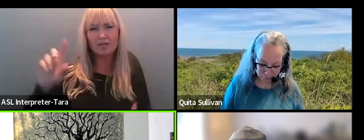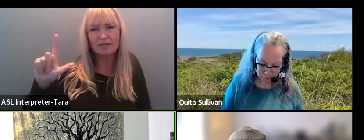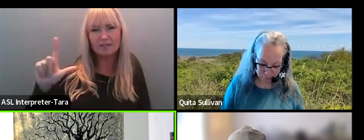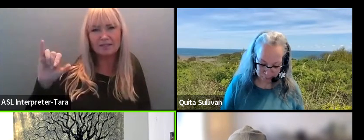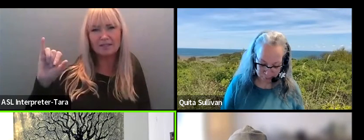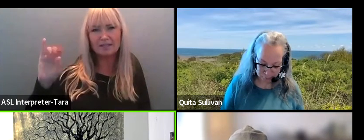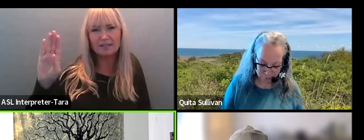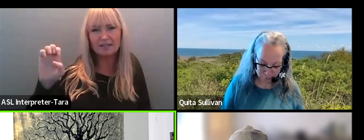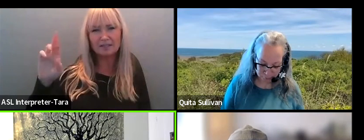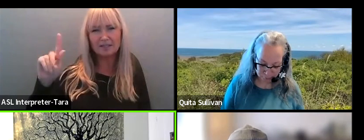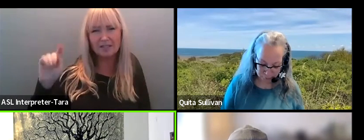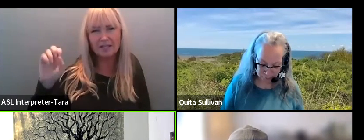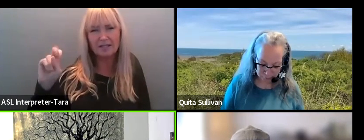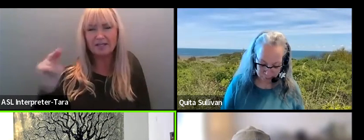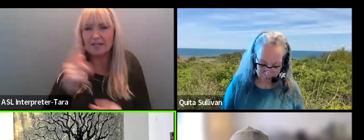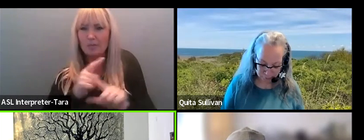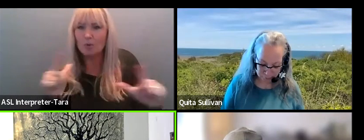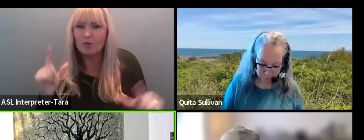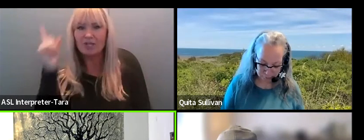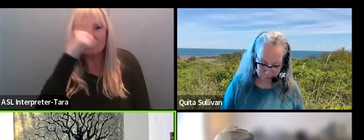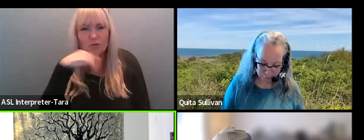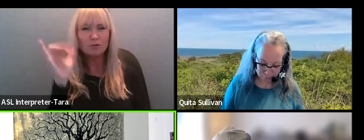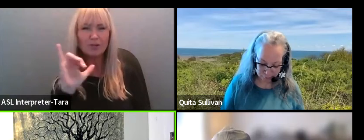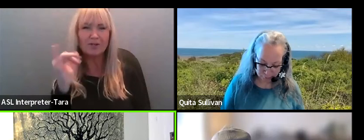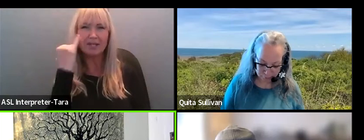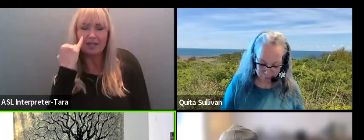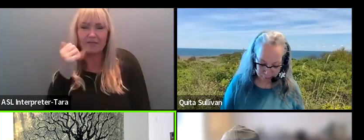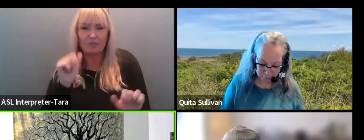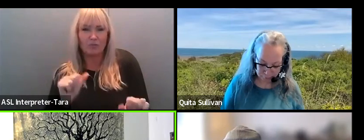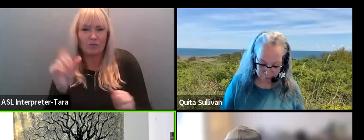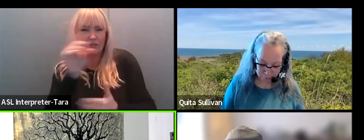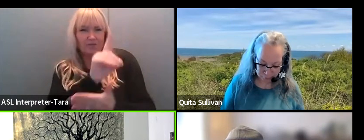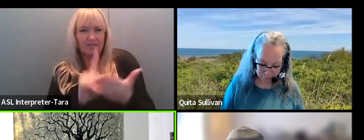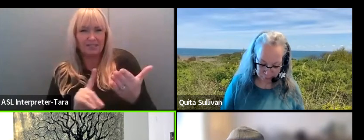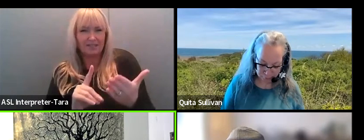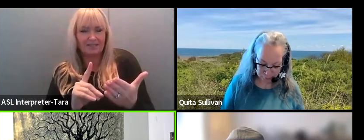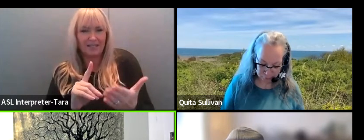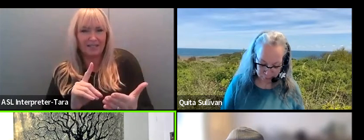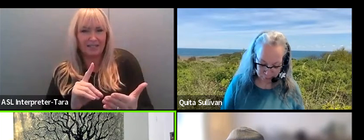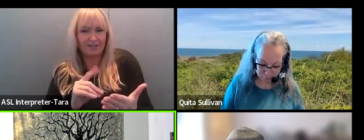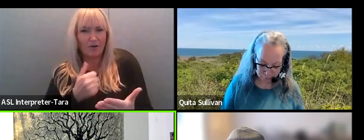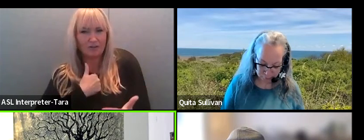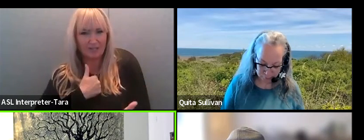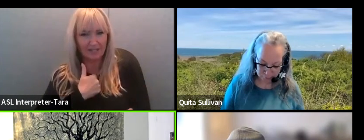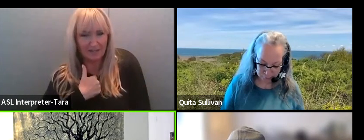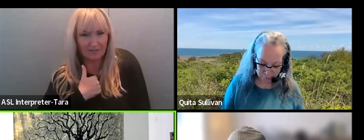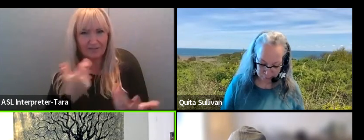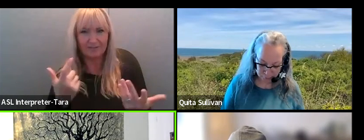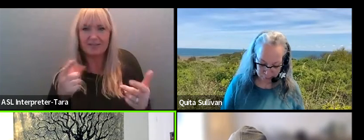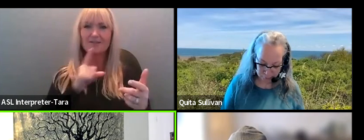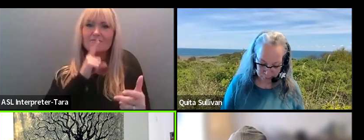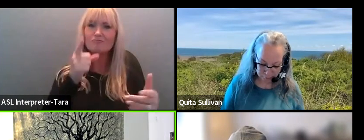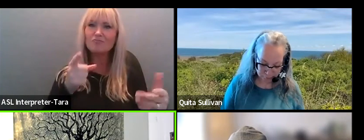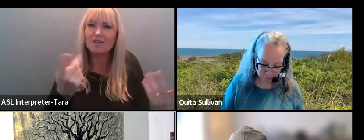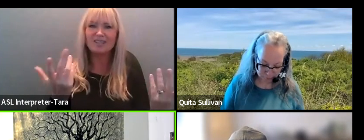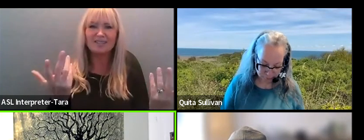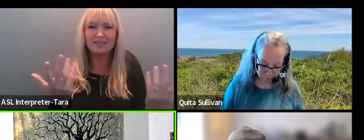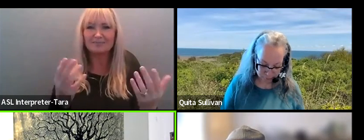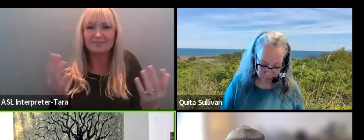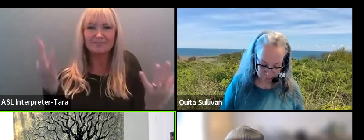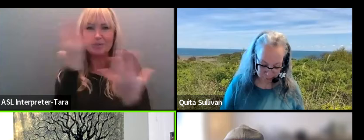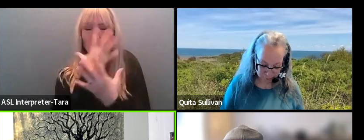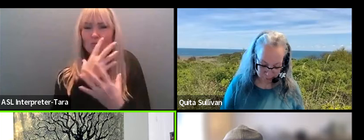look like if we could design it ourselves? And so I think it just opened up a beautiful collaborative